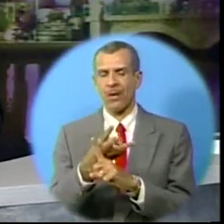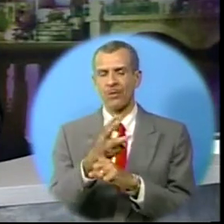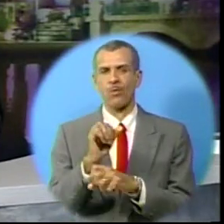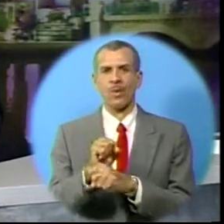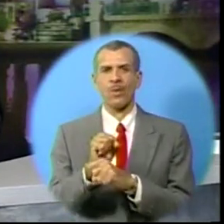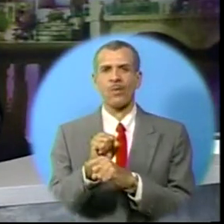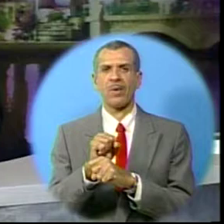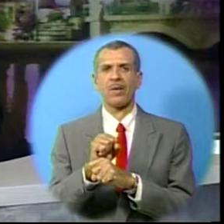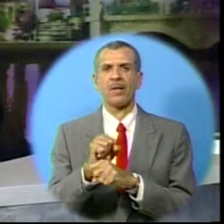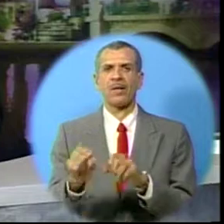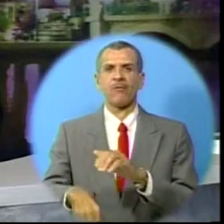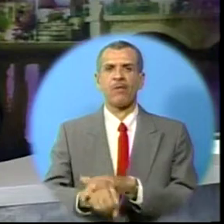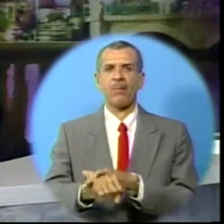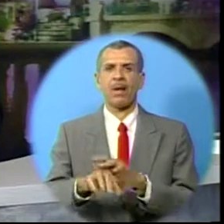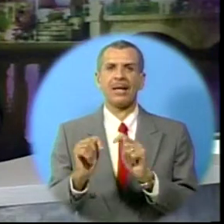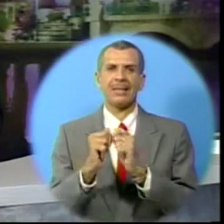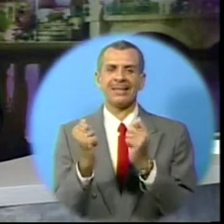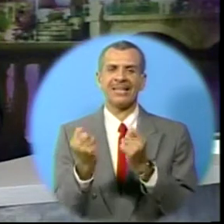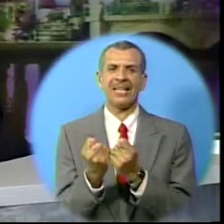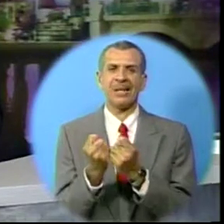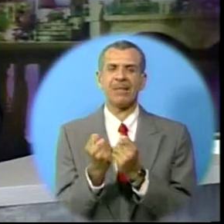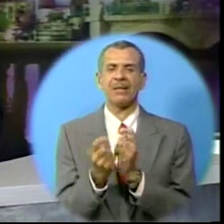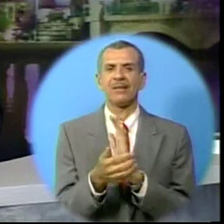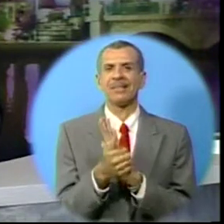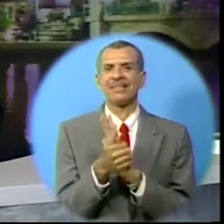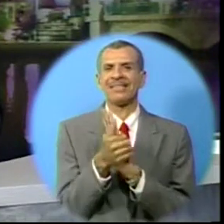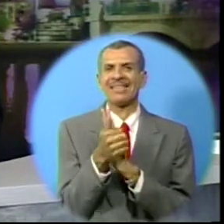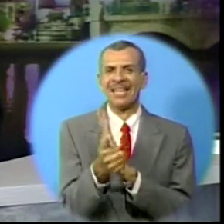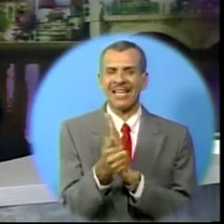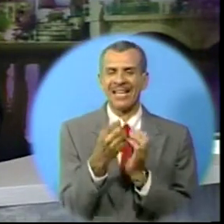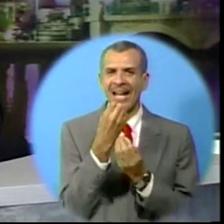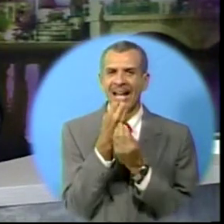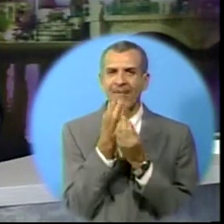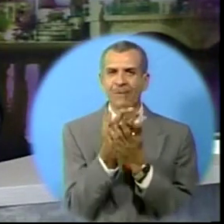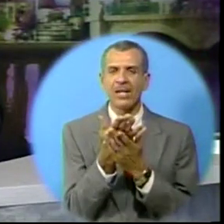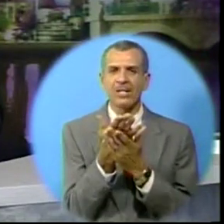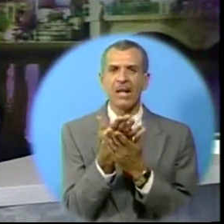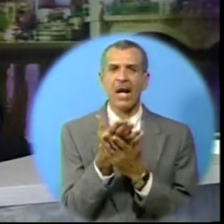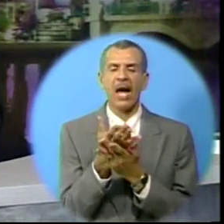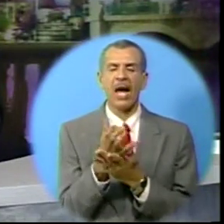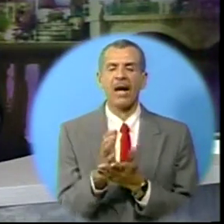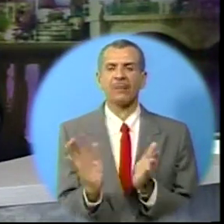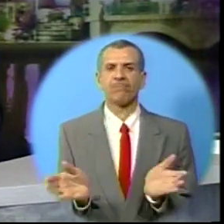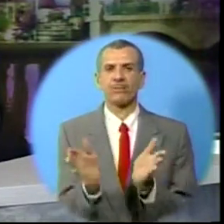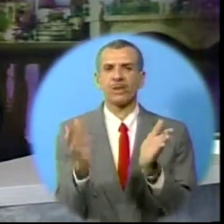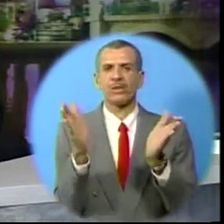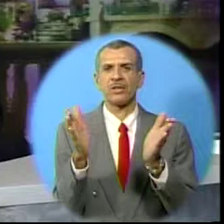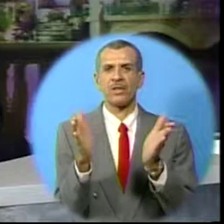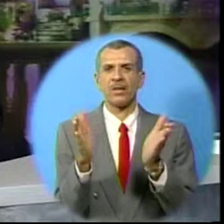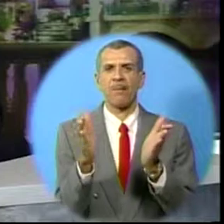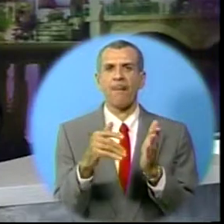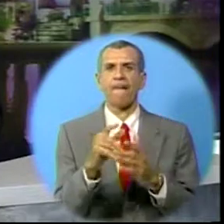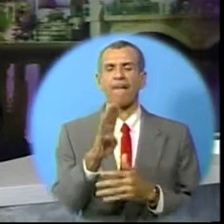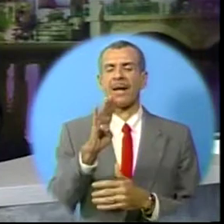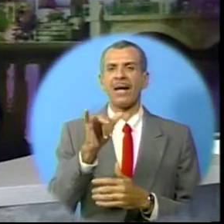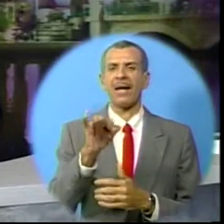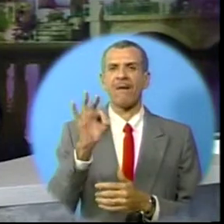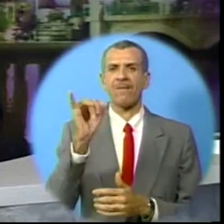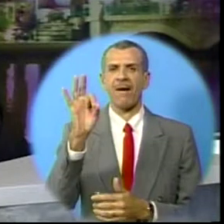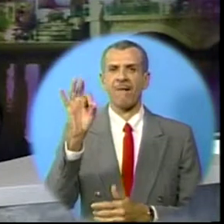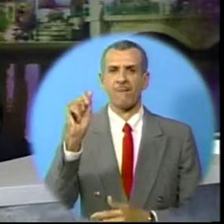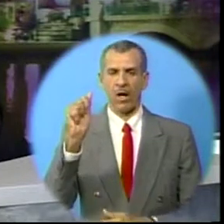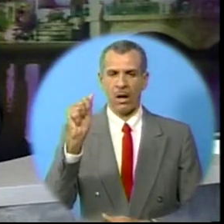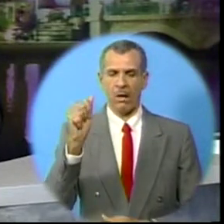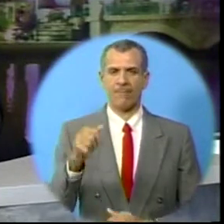team. Falopa is a qualified advisor and coaching instructor accredited by FIFA, and he's a former CONCACAF